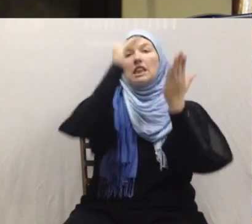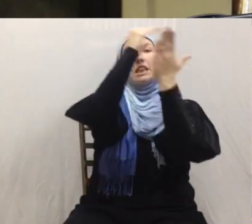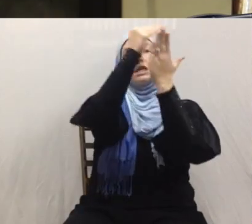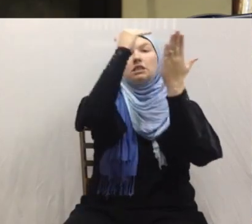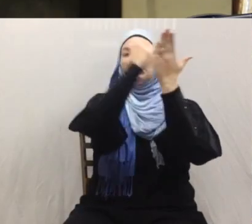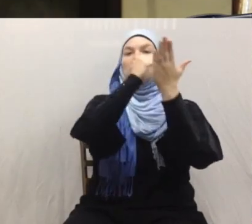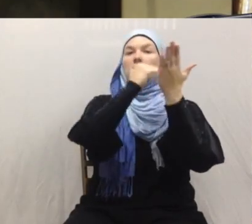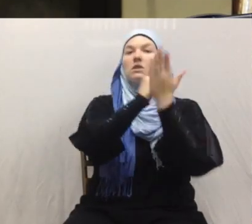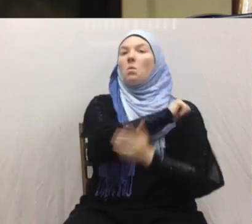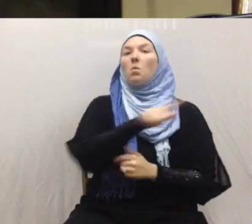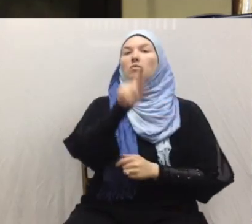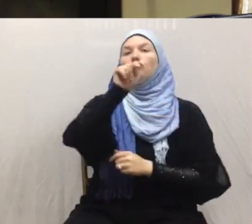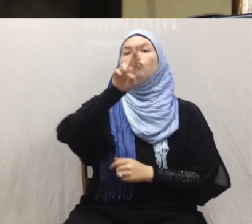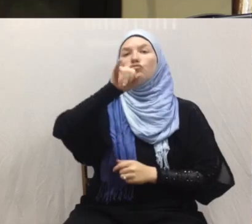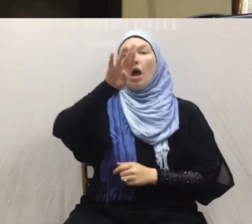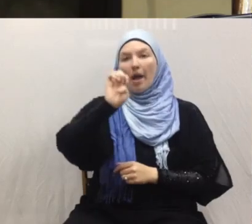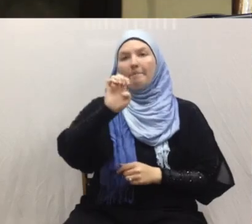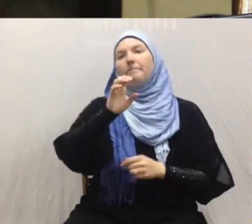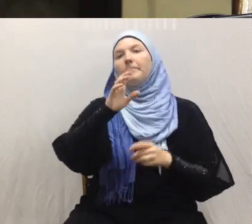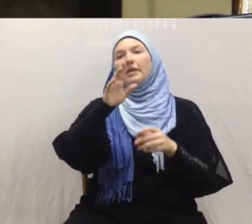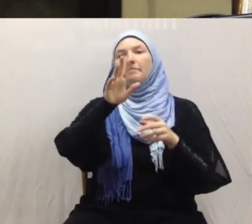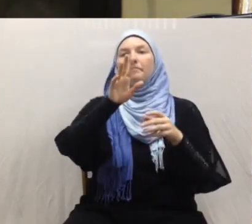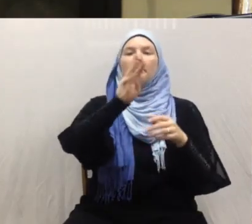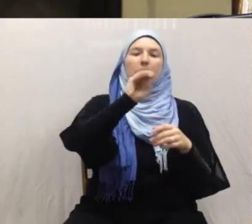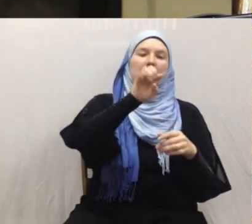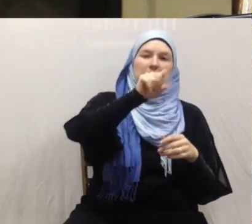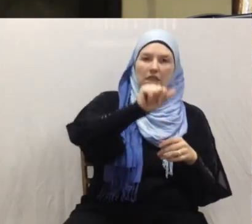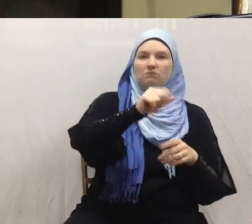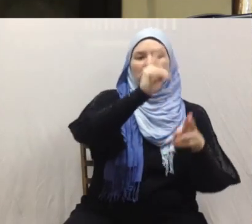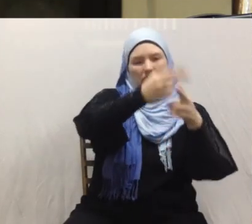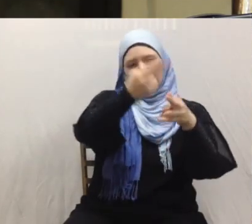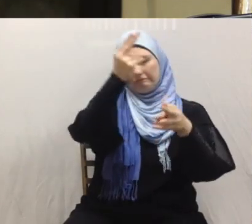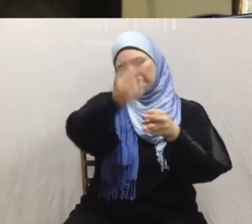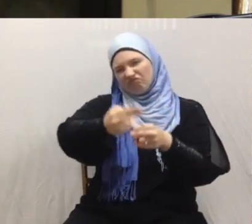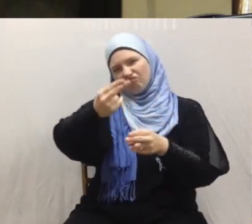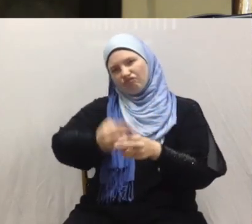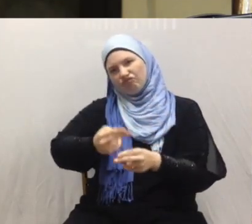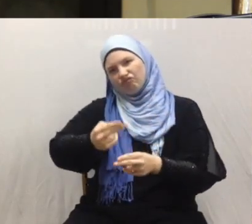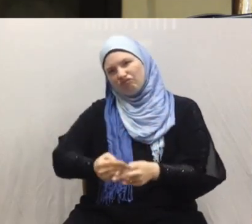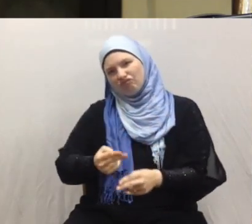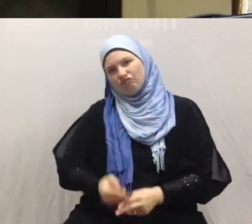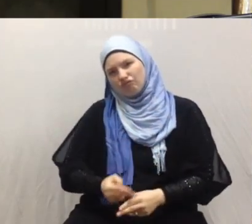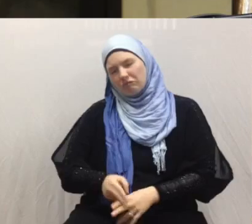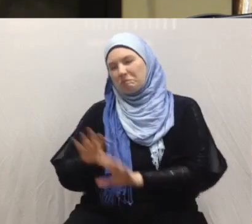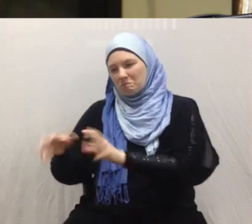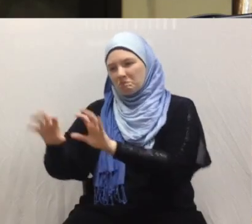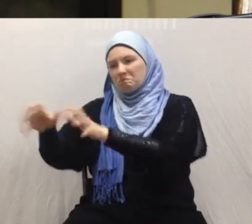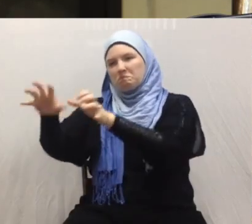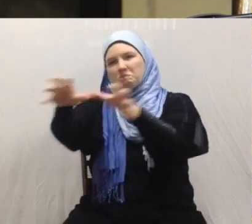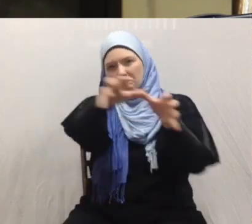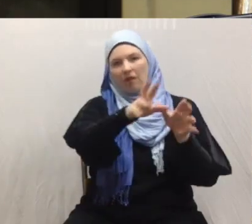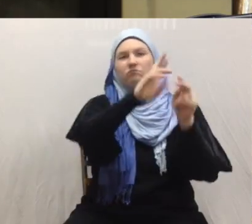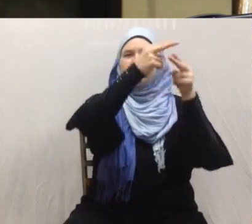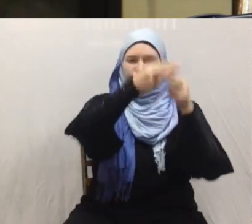Medina: Banu Auf, Banu al-Harith, Banu Sa'ida, Banu Jashm, Banu al-Najjar, and